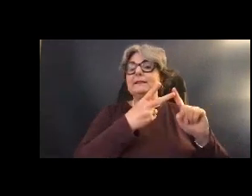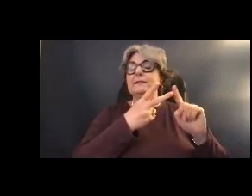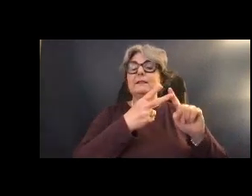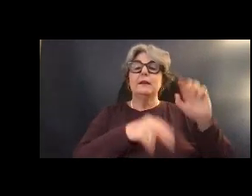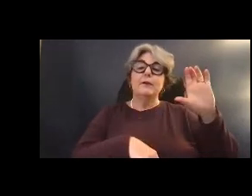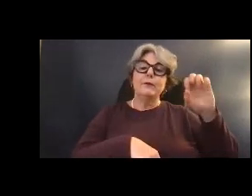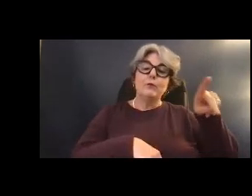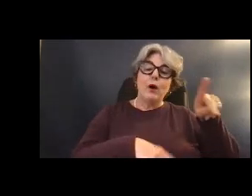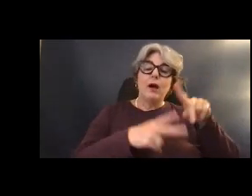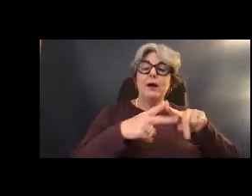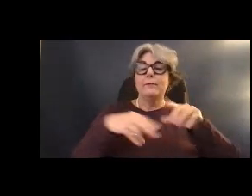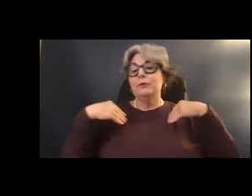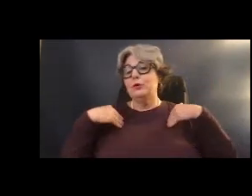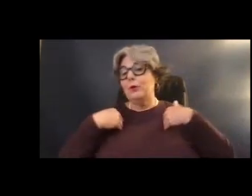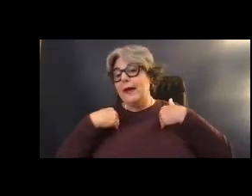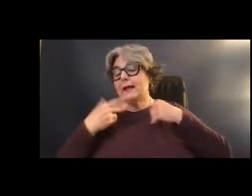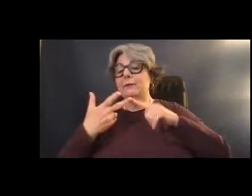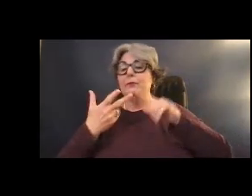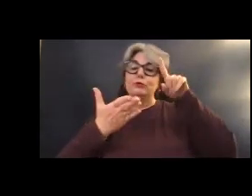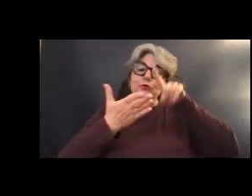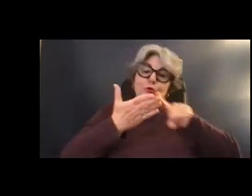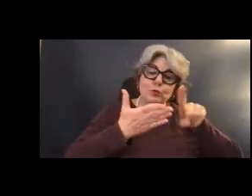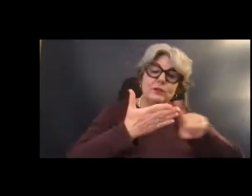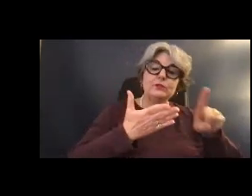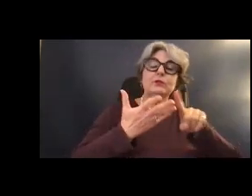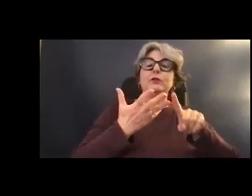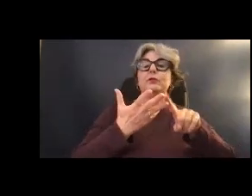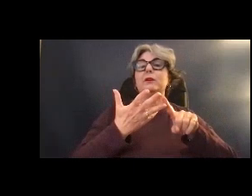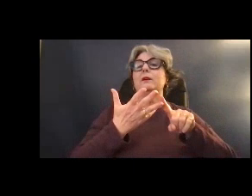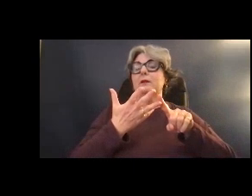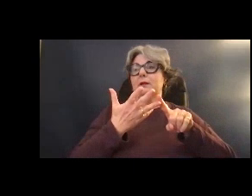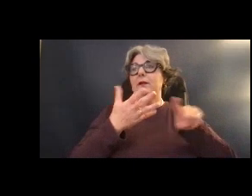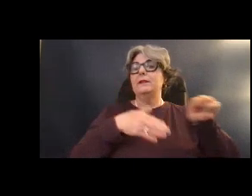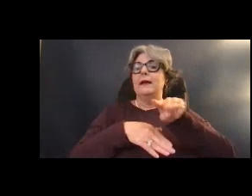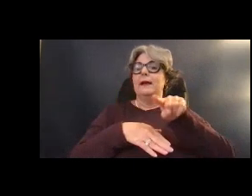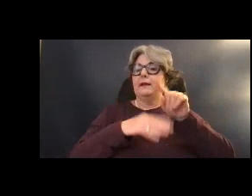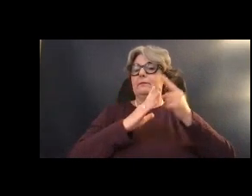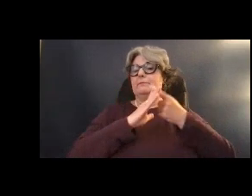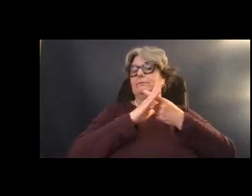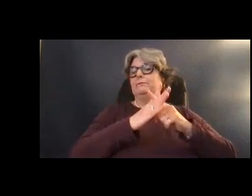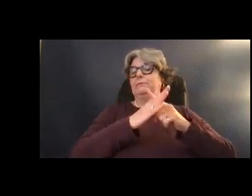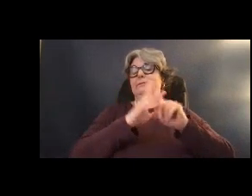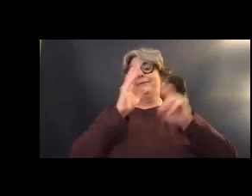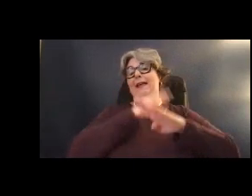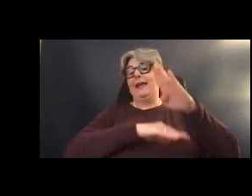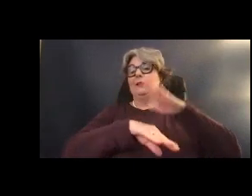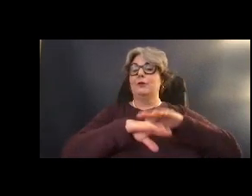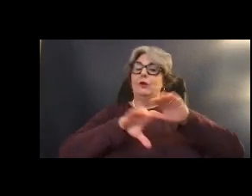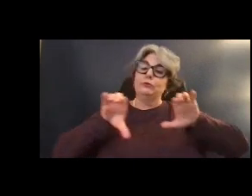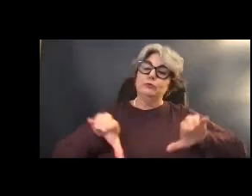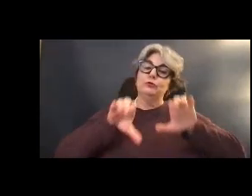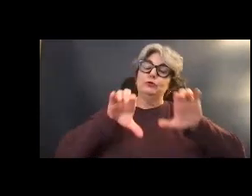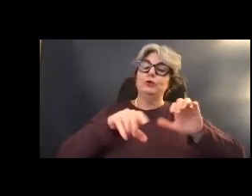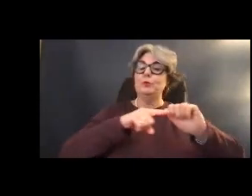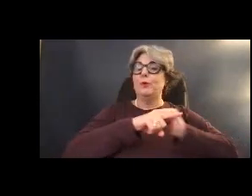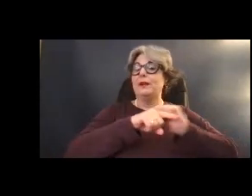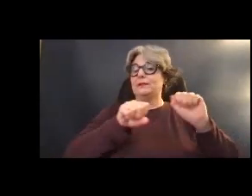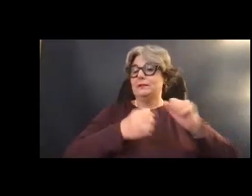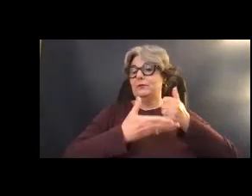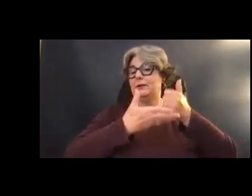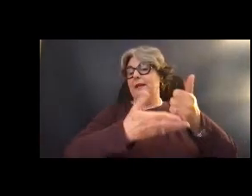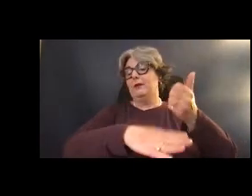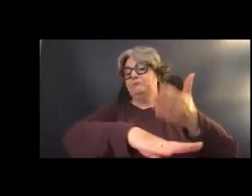to livestock to research, that can be implementable. They're all hands-on practices to